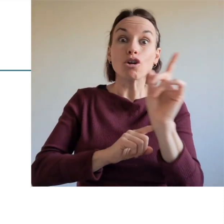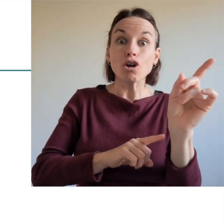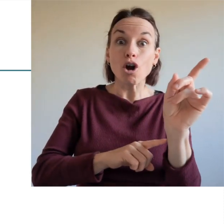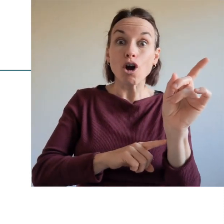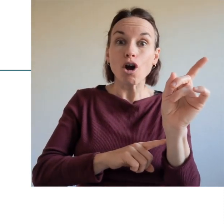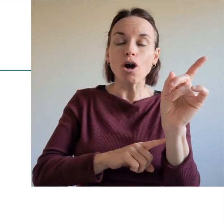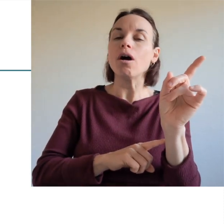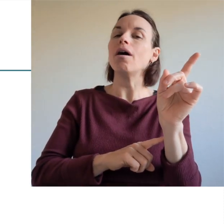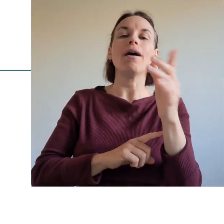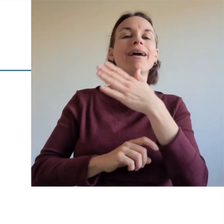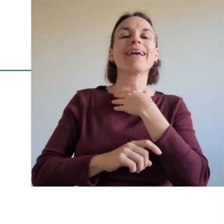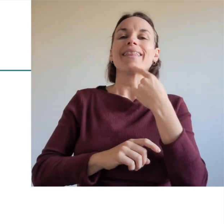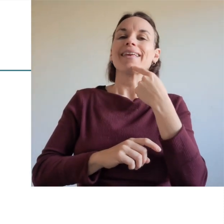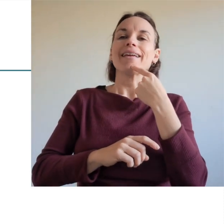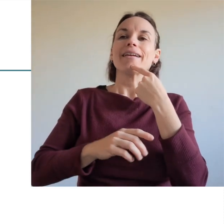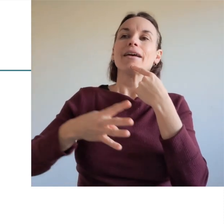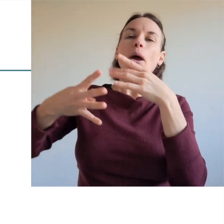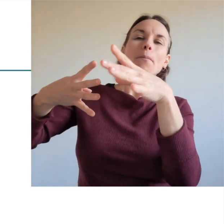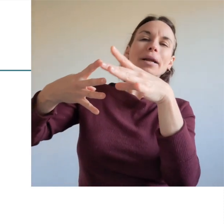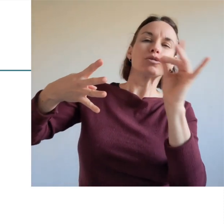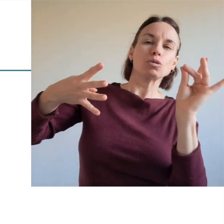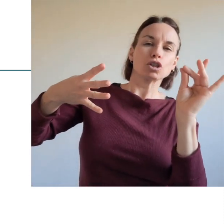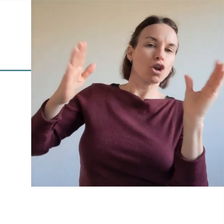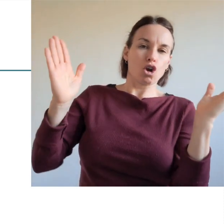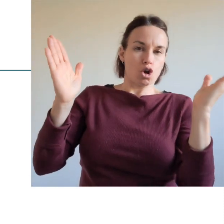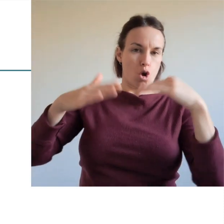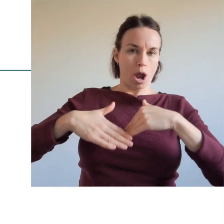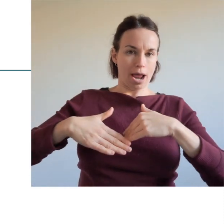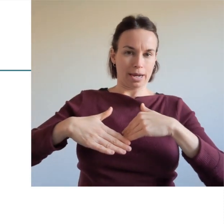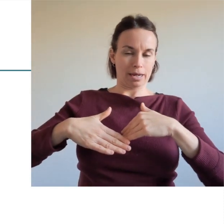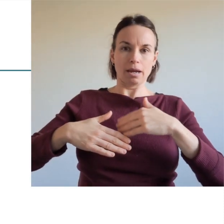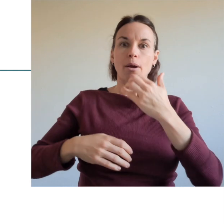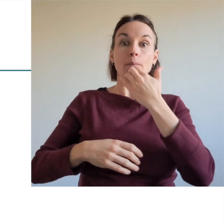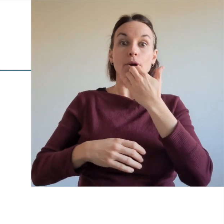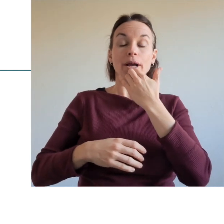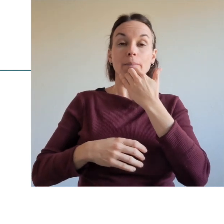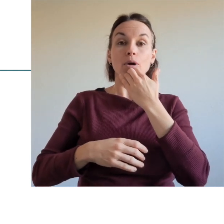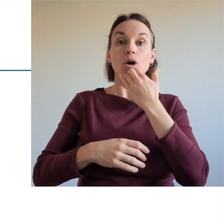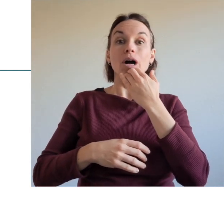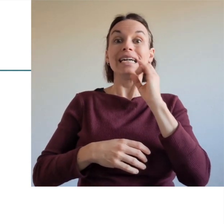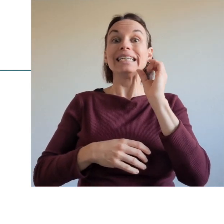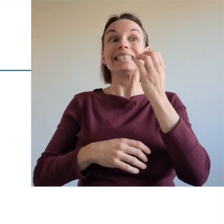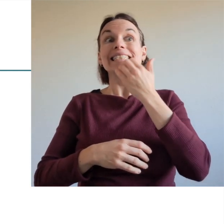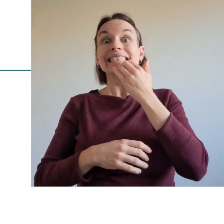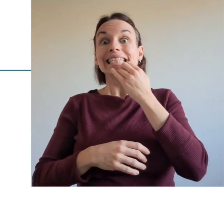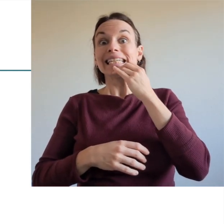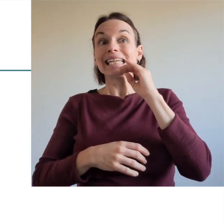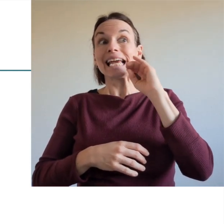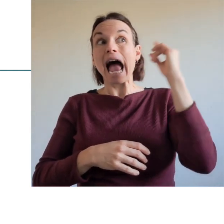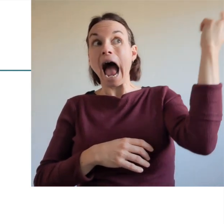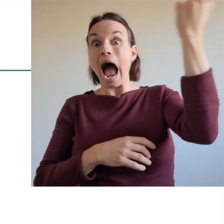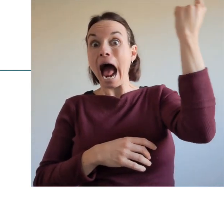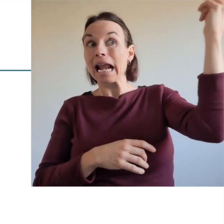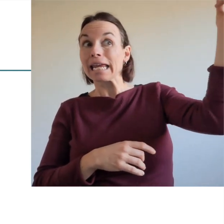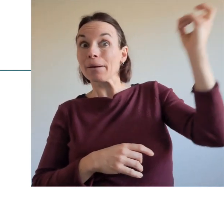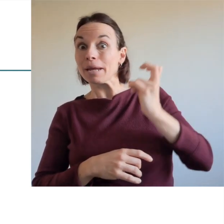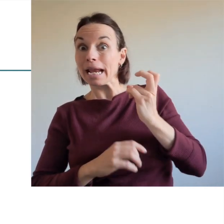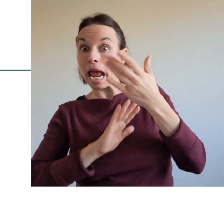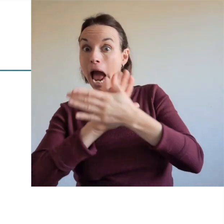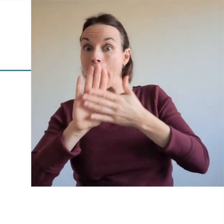not presupposed. An example of which could be, if someone comes to talk to me, let me know.